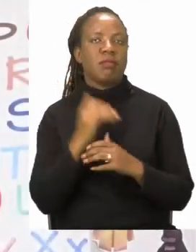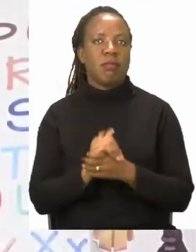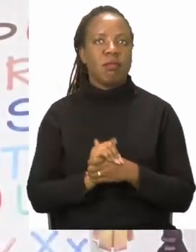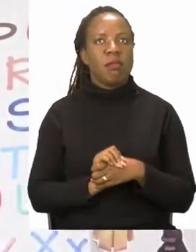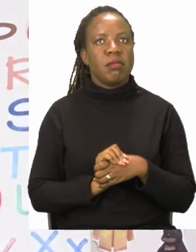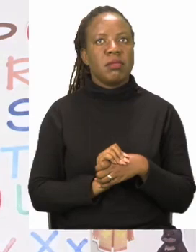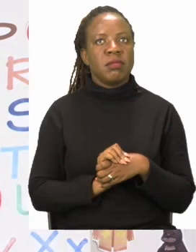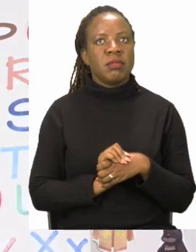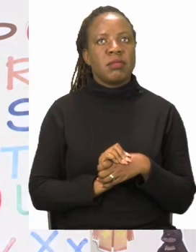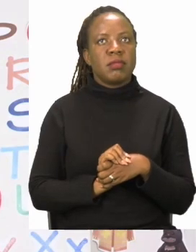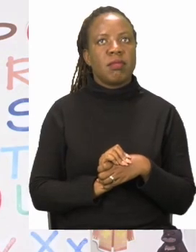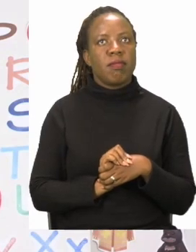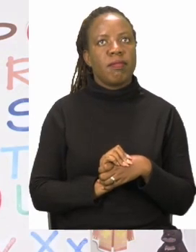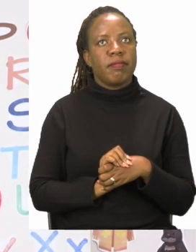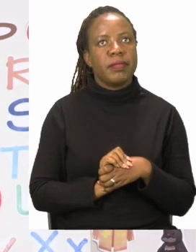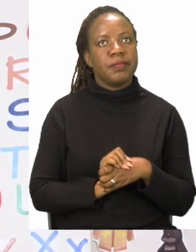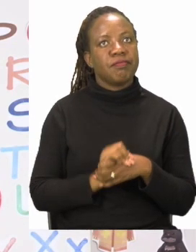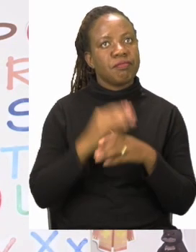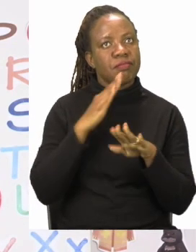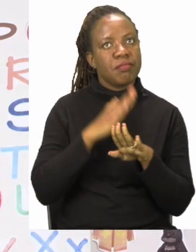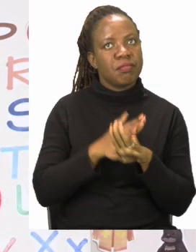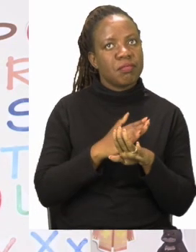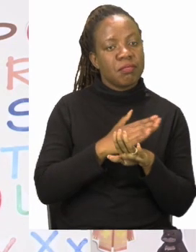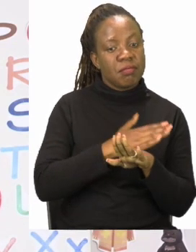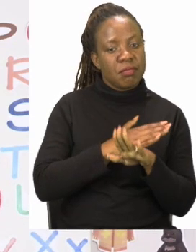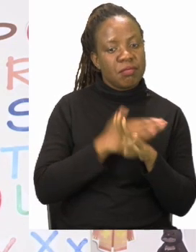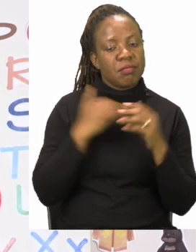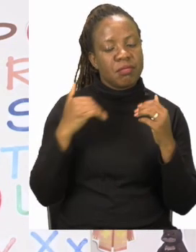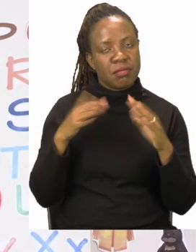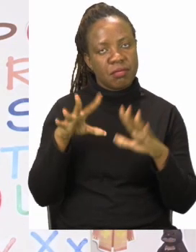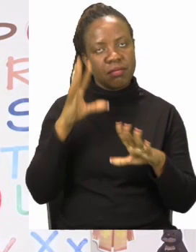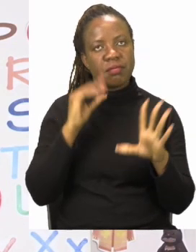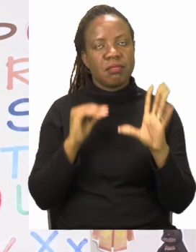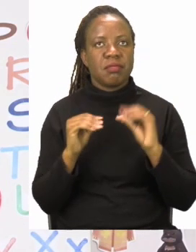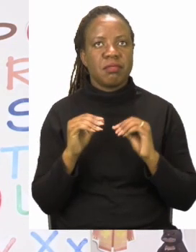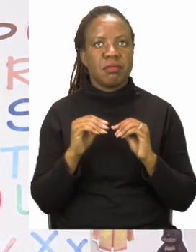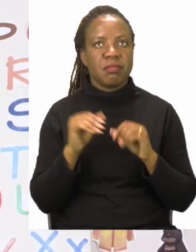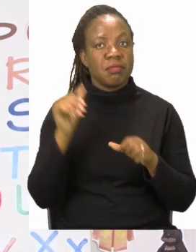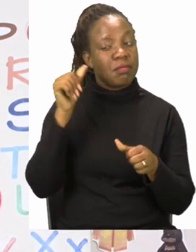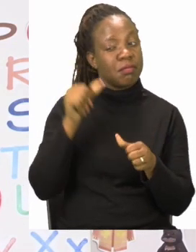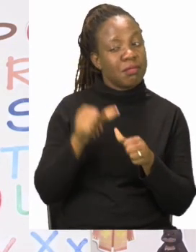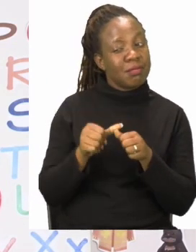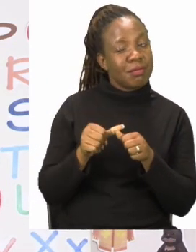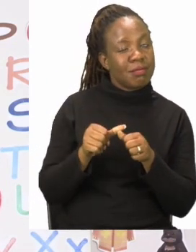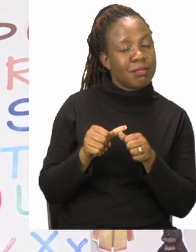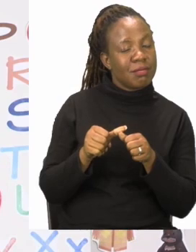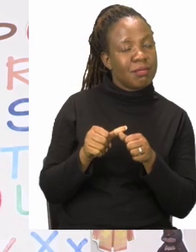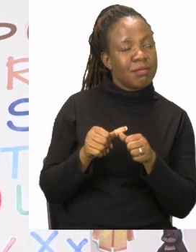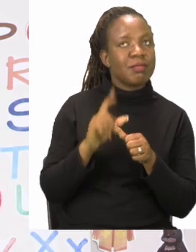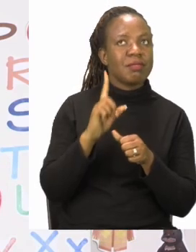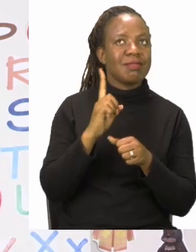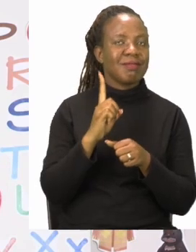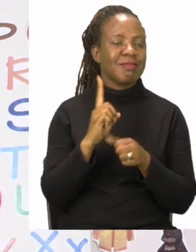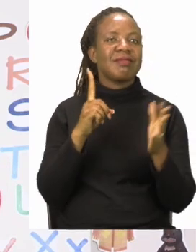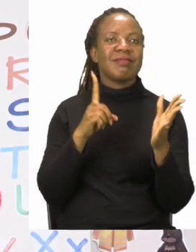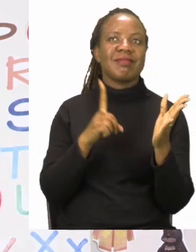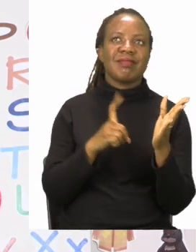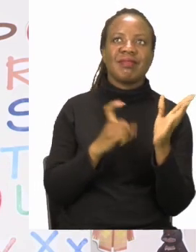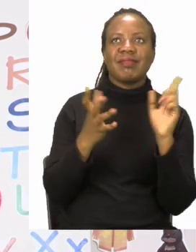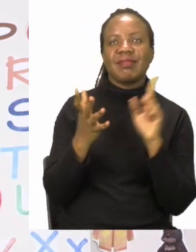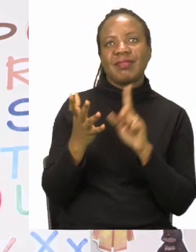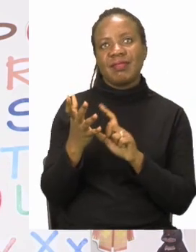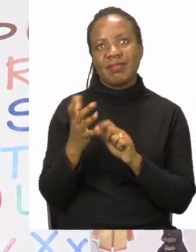Now, everyone, before we start with our lesson for today, remember to sanitize.